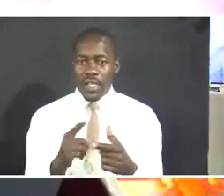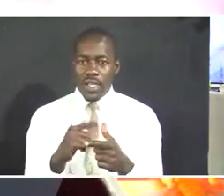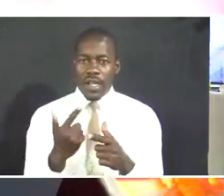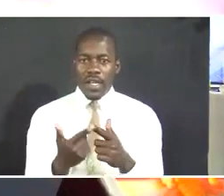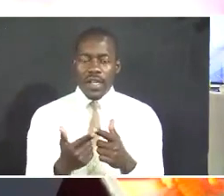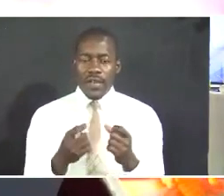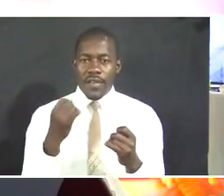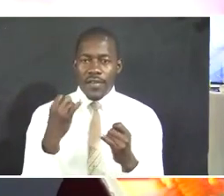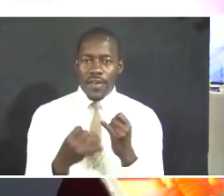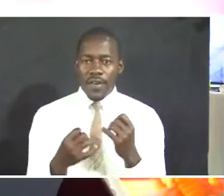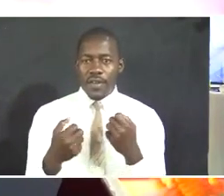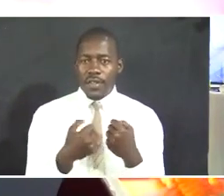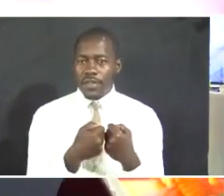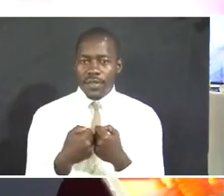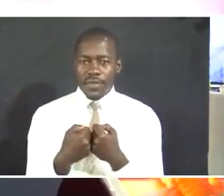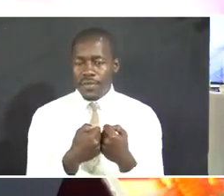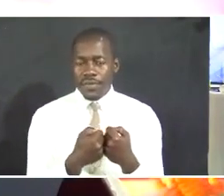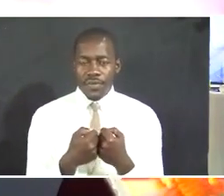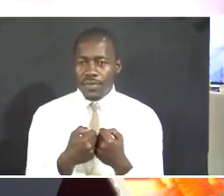in our churches, in our schools,